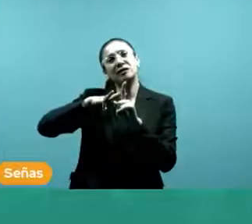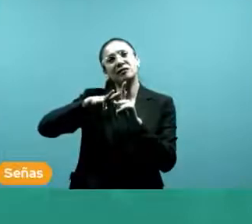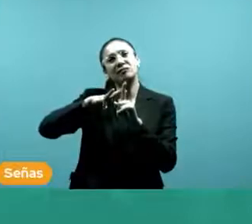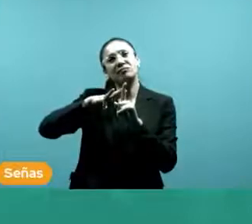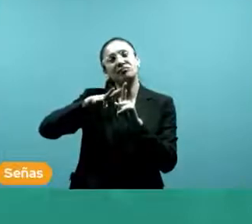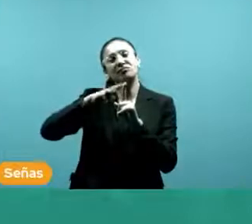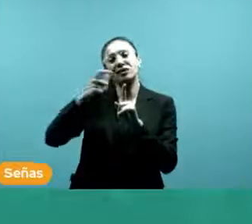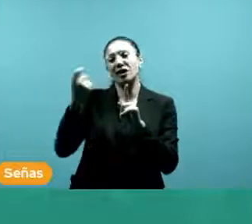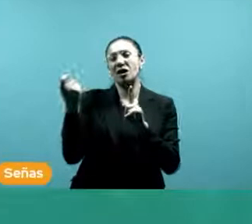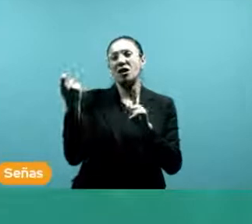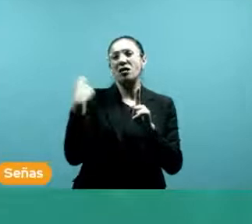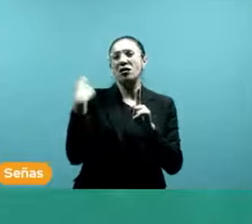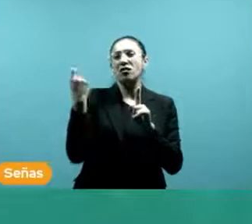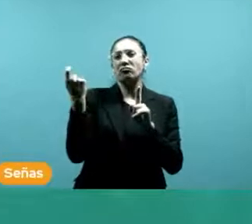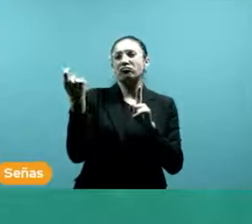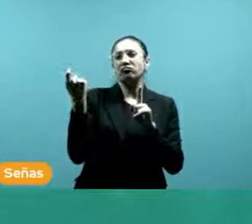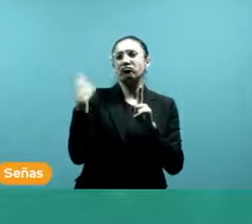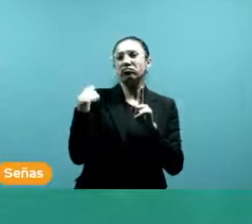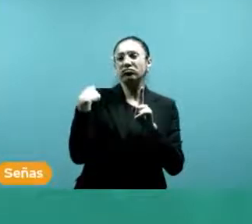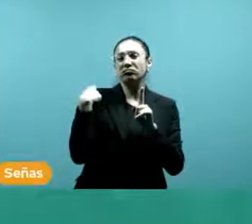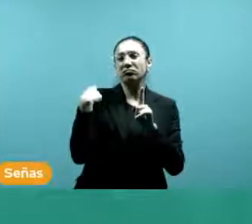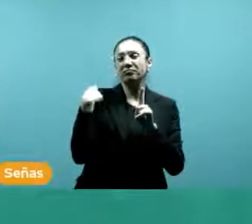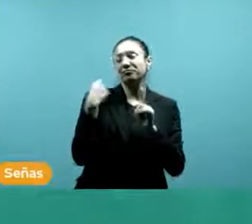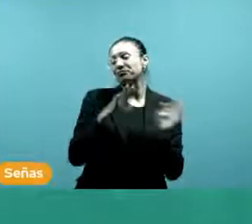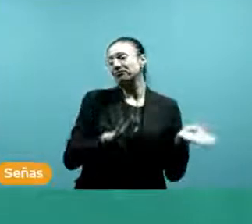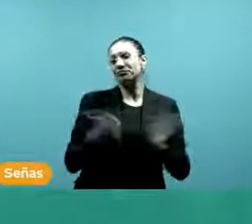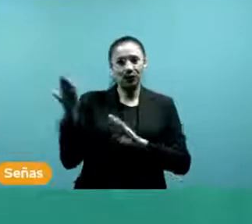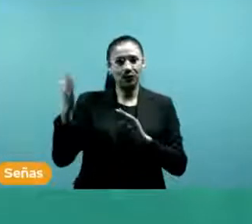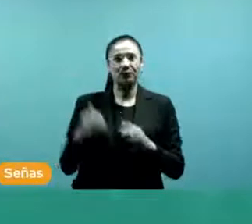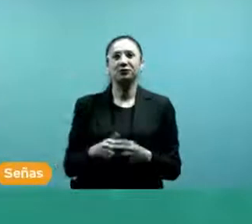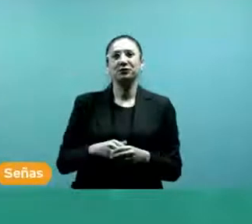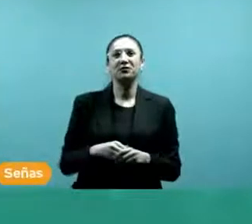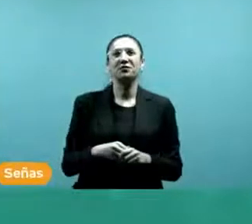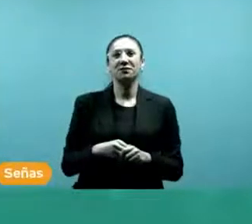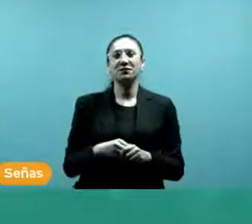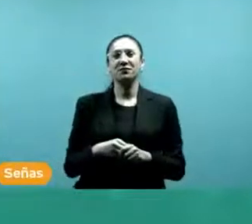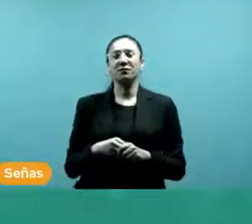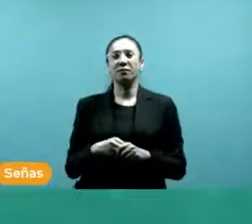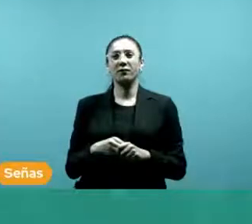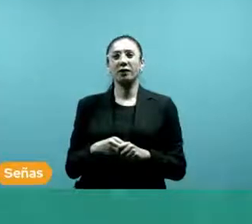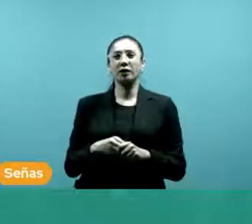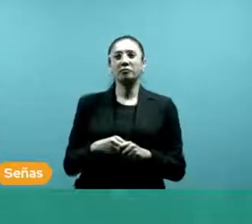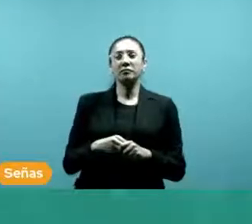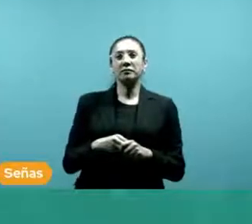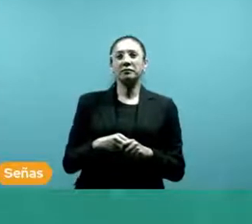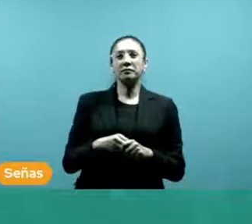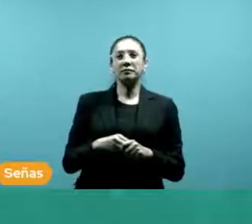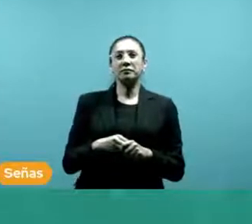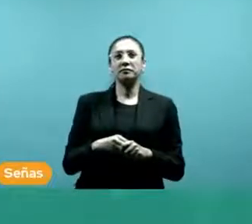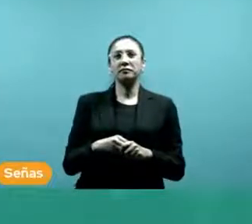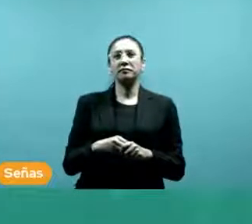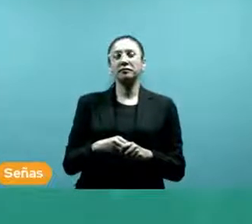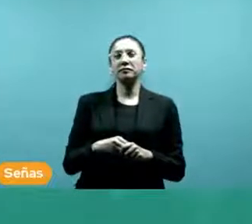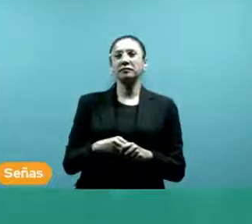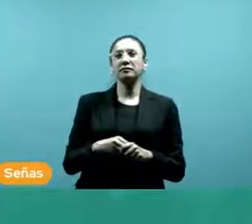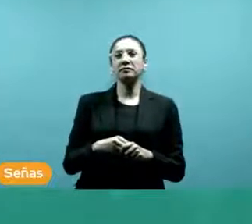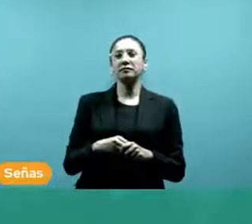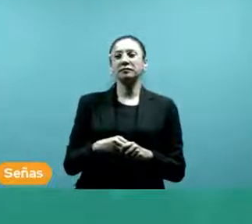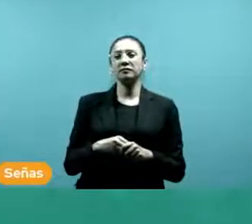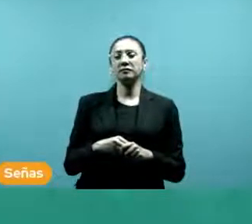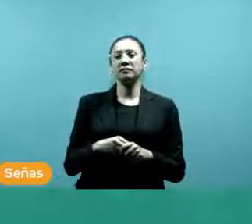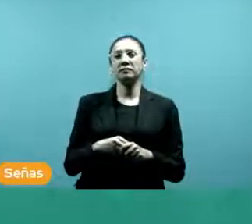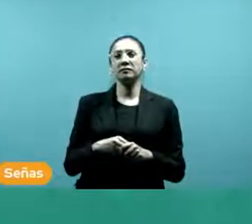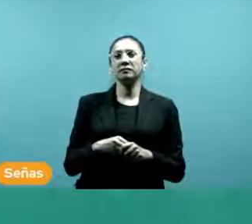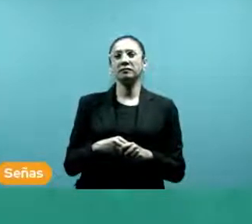letal. And among the stories of 1.3 entre las historias de más